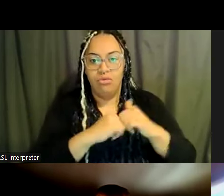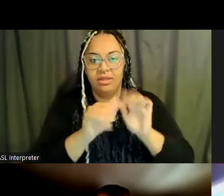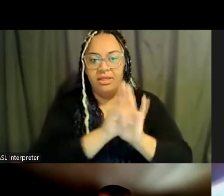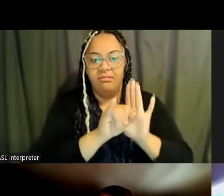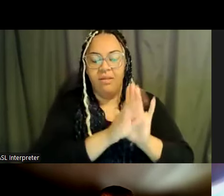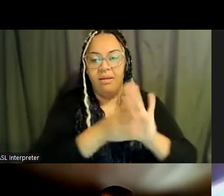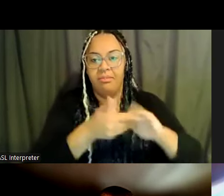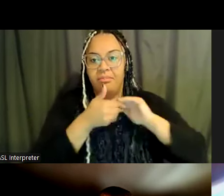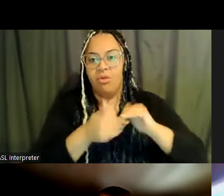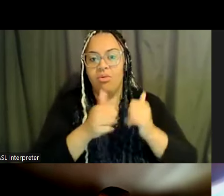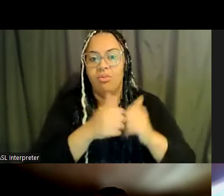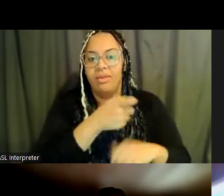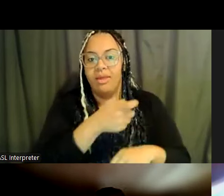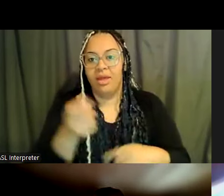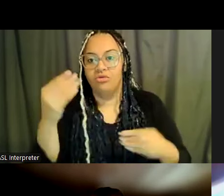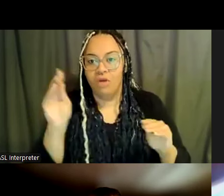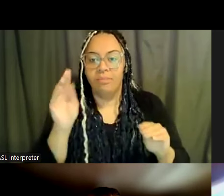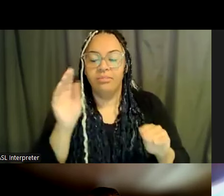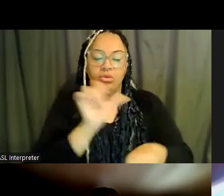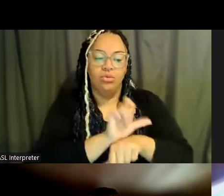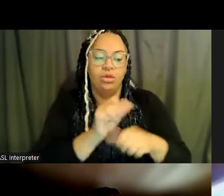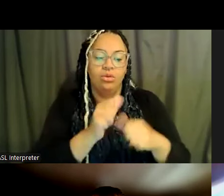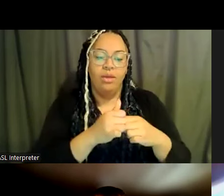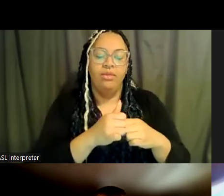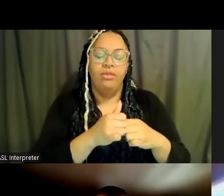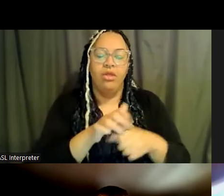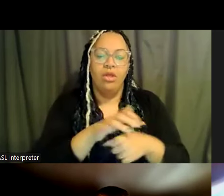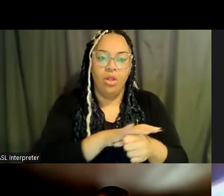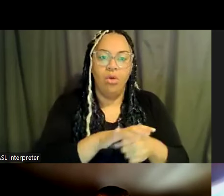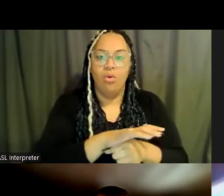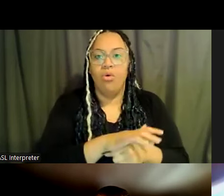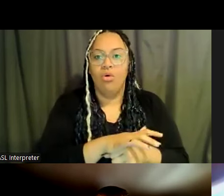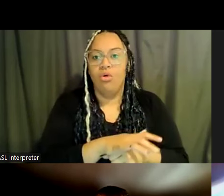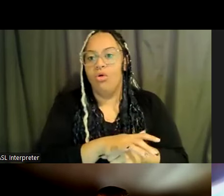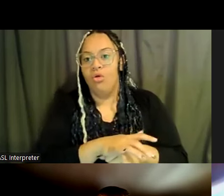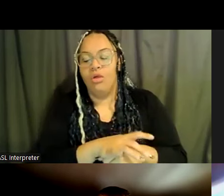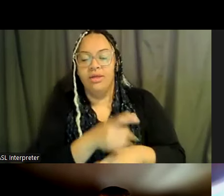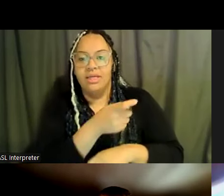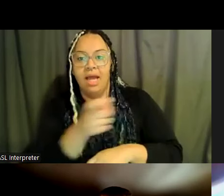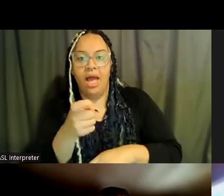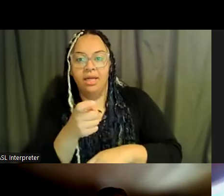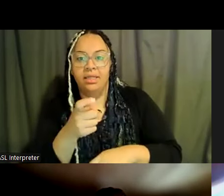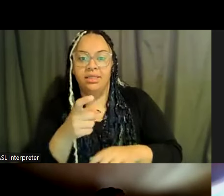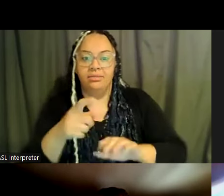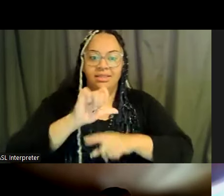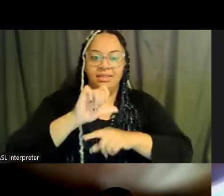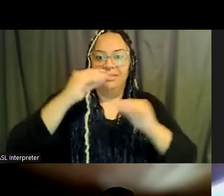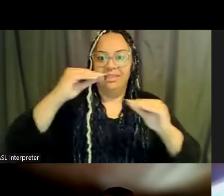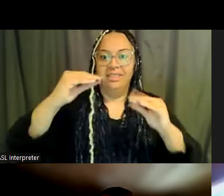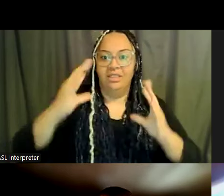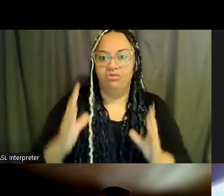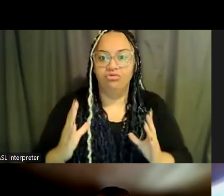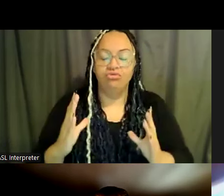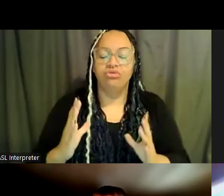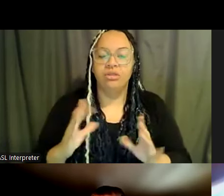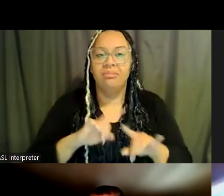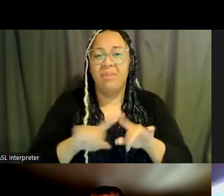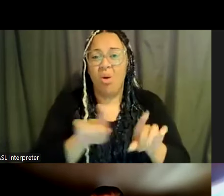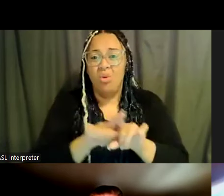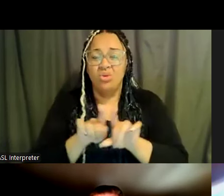with gun shops, working with local firearm instructors as that trusted source. And I would argue also building